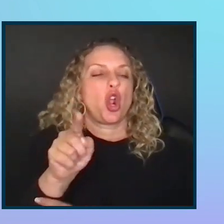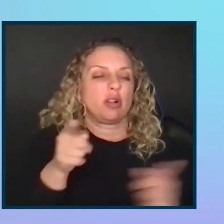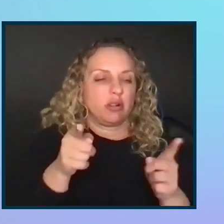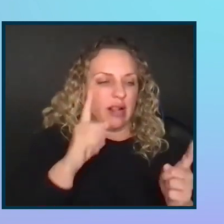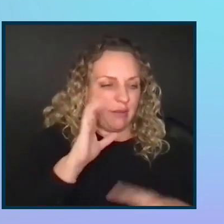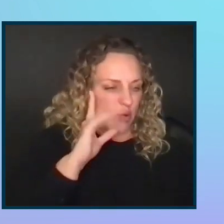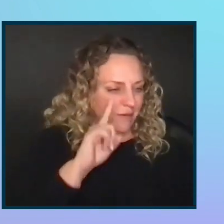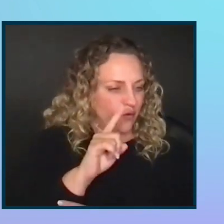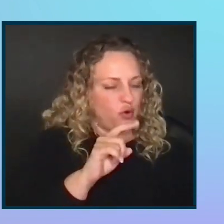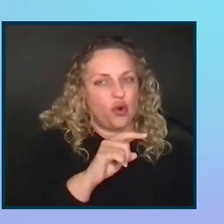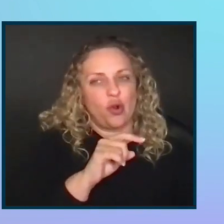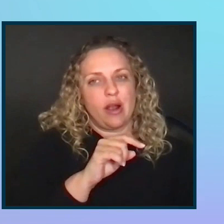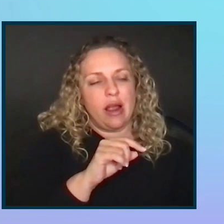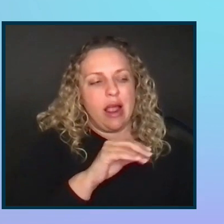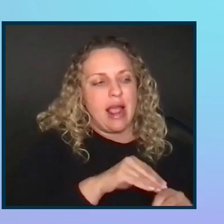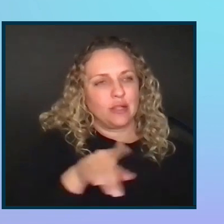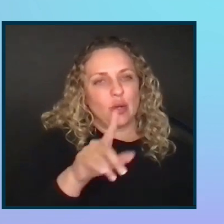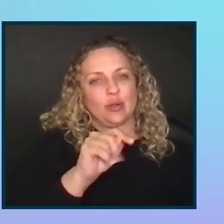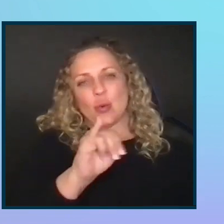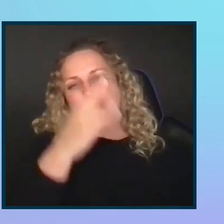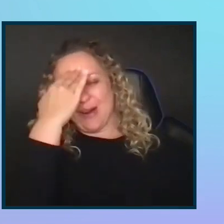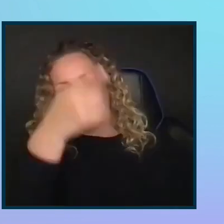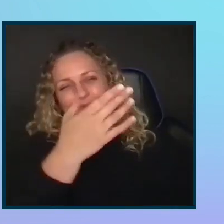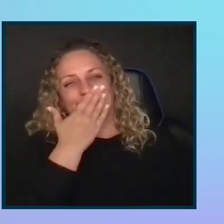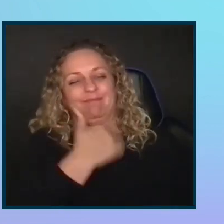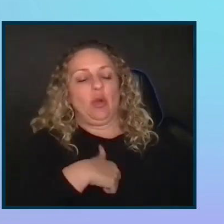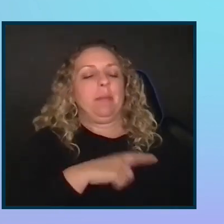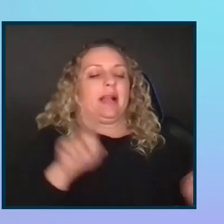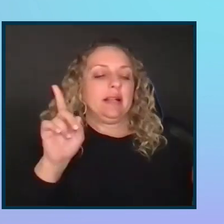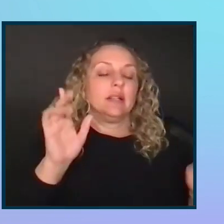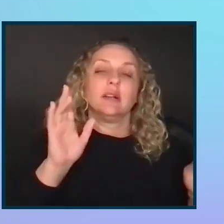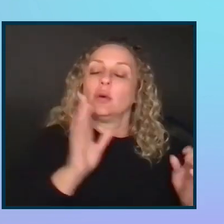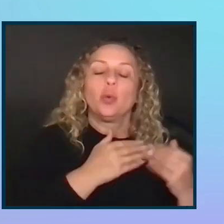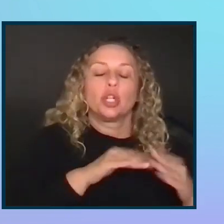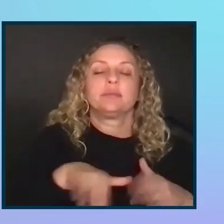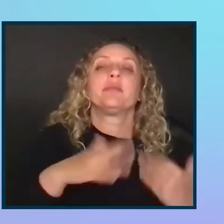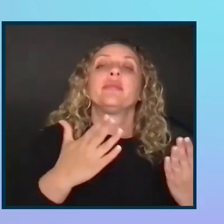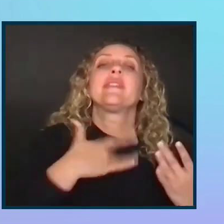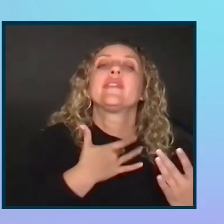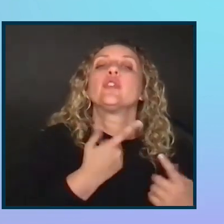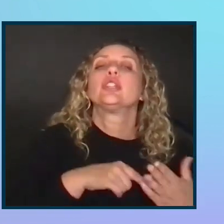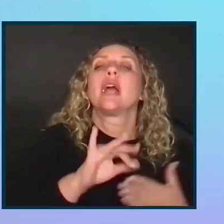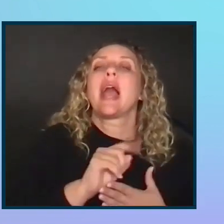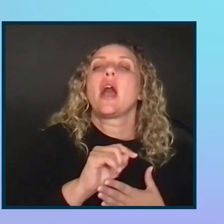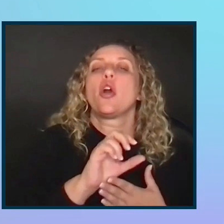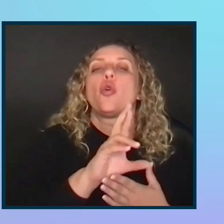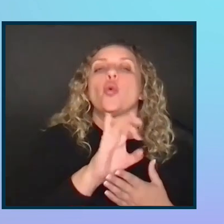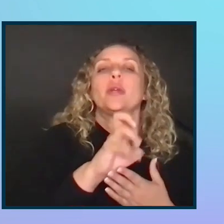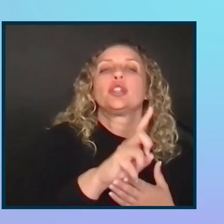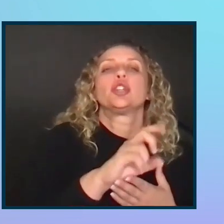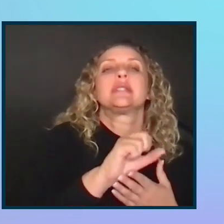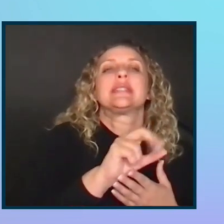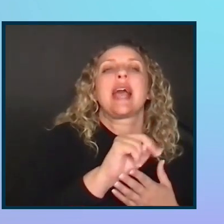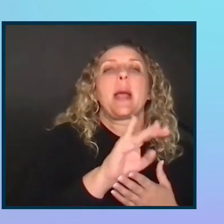know, XSU. I'm so sorry, Tori. I know you're, but regardless, feel free to check out Richard Steinberg and Tori Clark did a